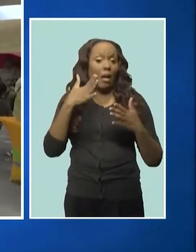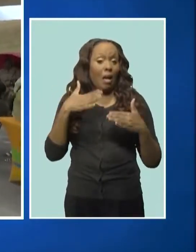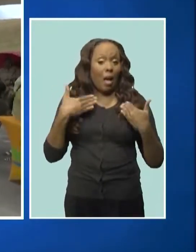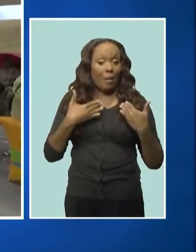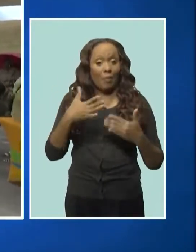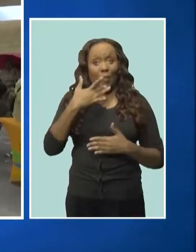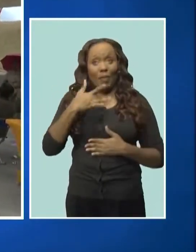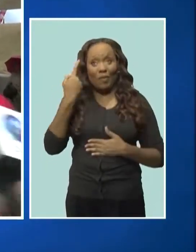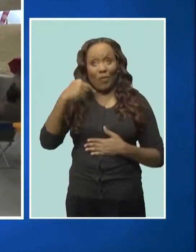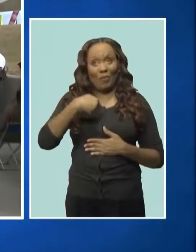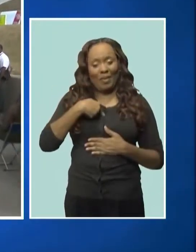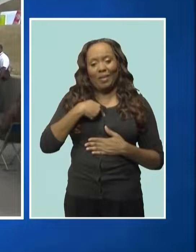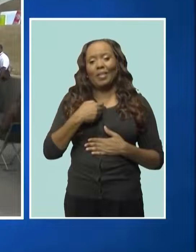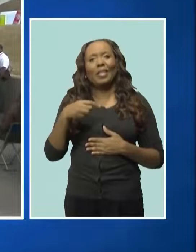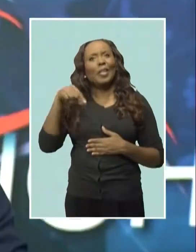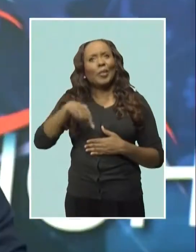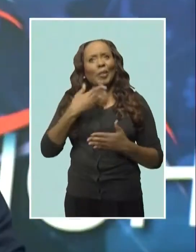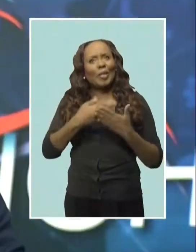good for me.